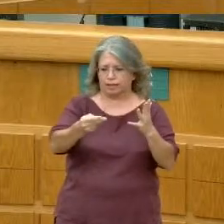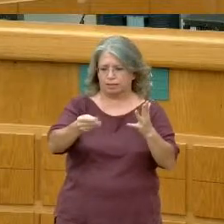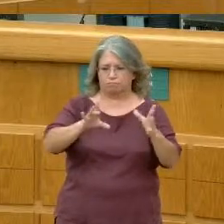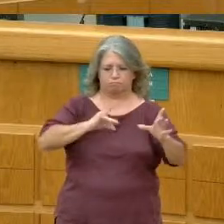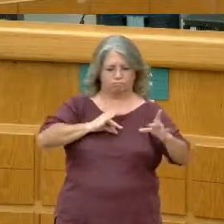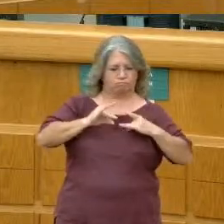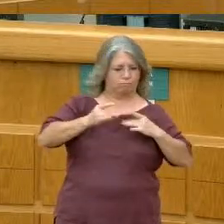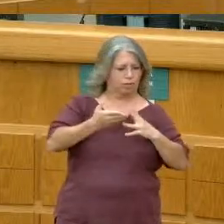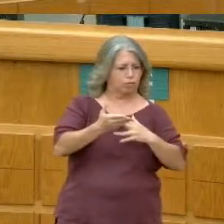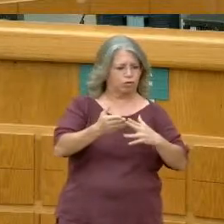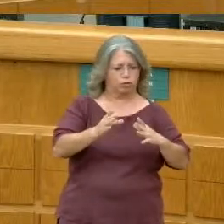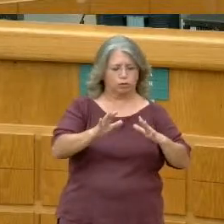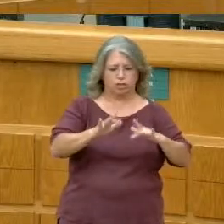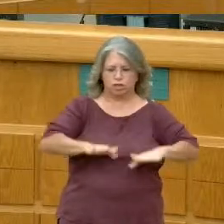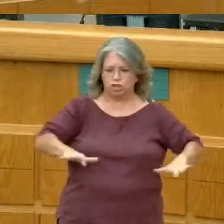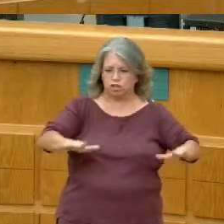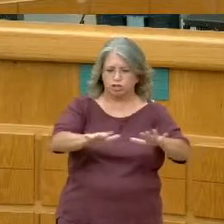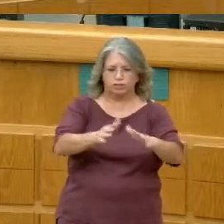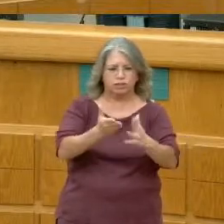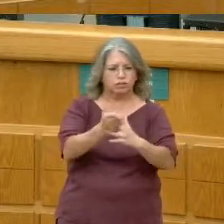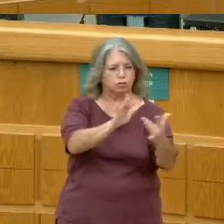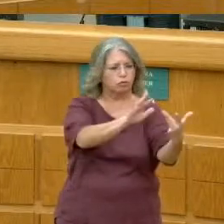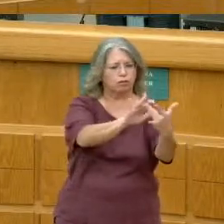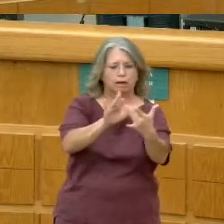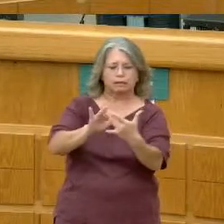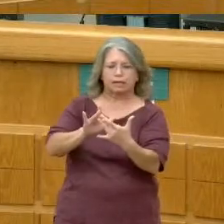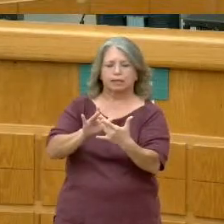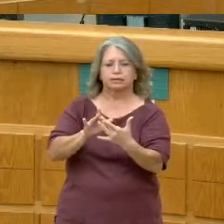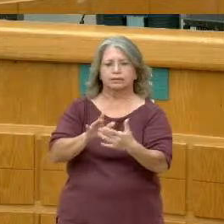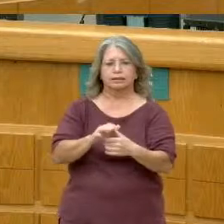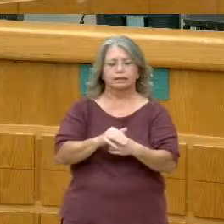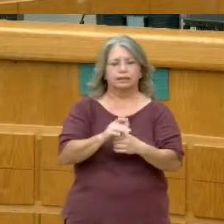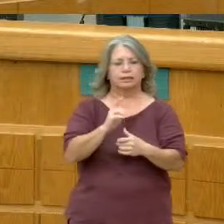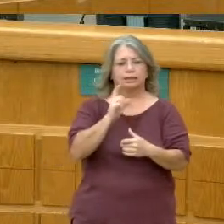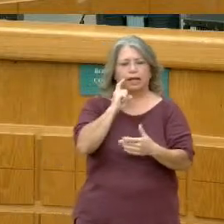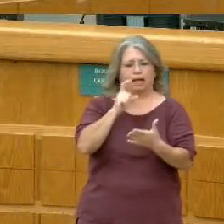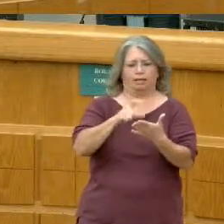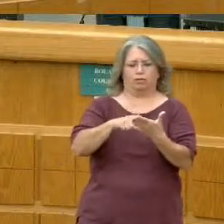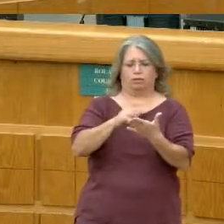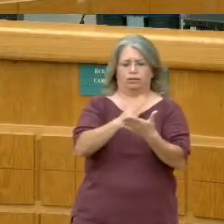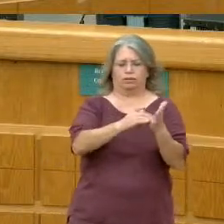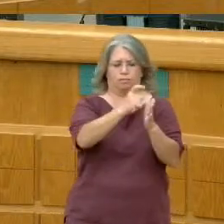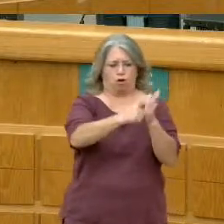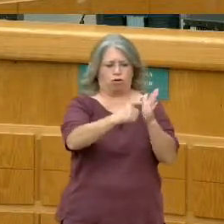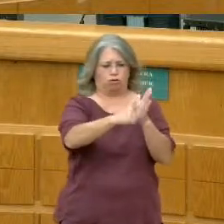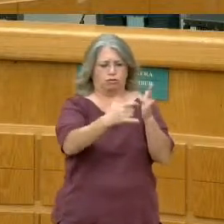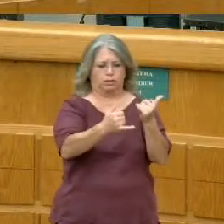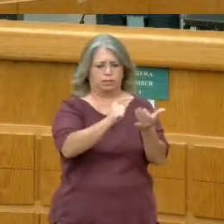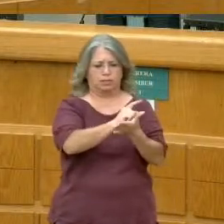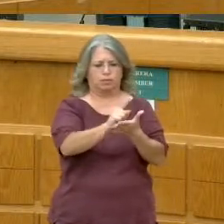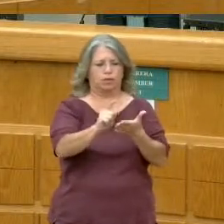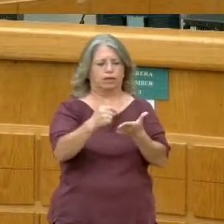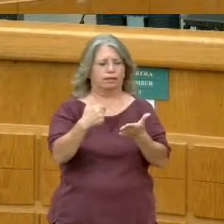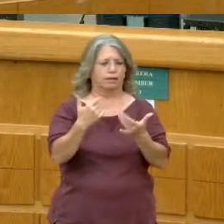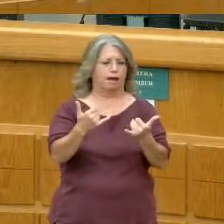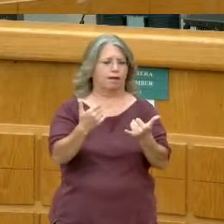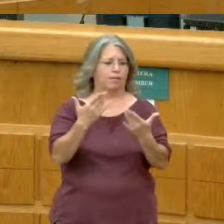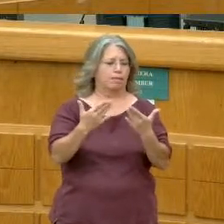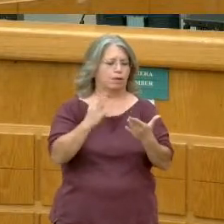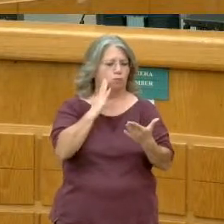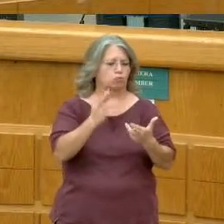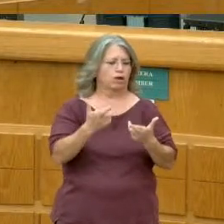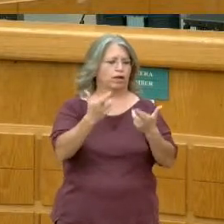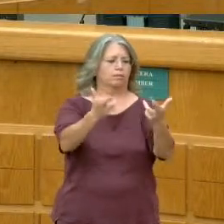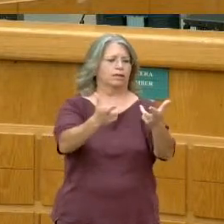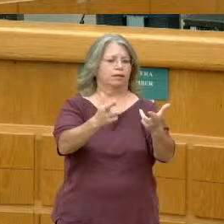week, some discussion that maybe everybody's going to be recommended to wear eye protection as well as masks. And I've seen